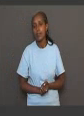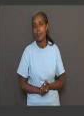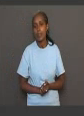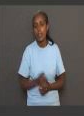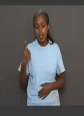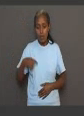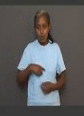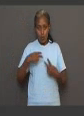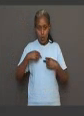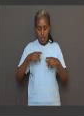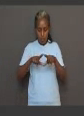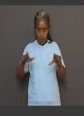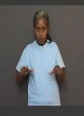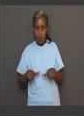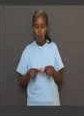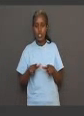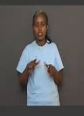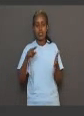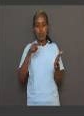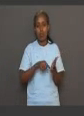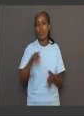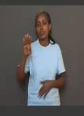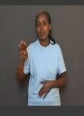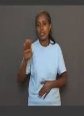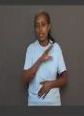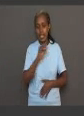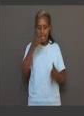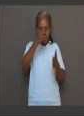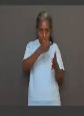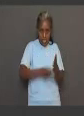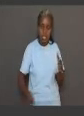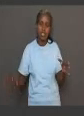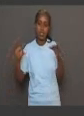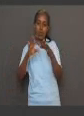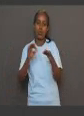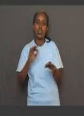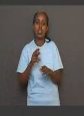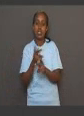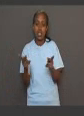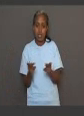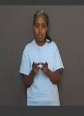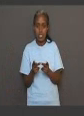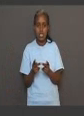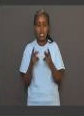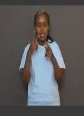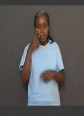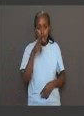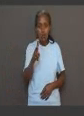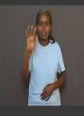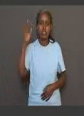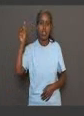We have located point B, and the resulting coordinate space looks like this.